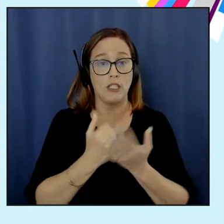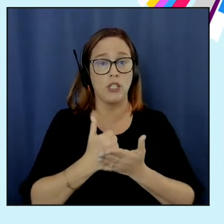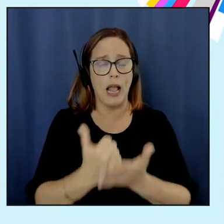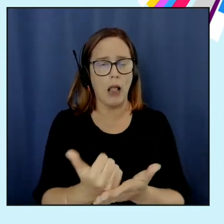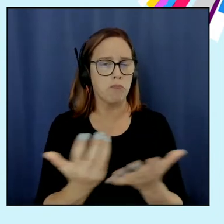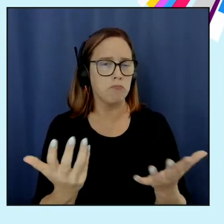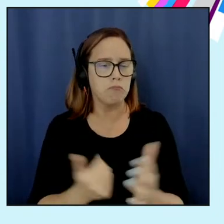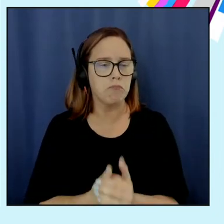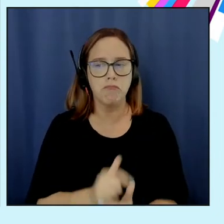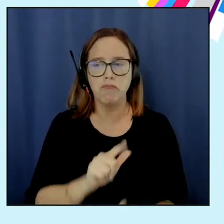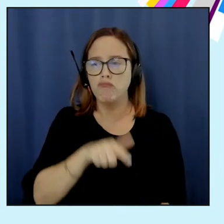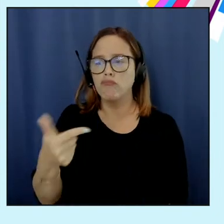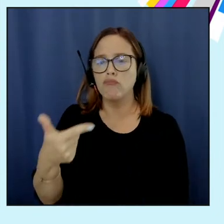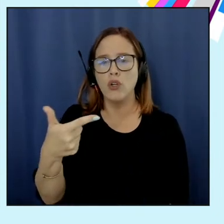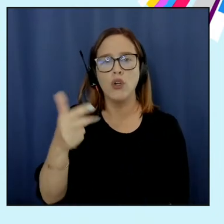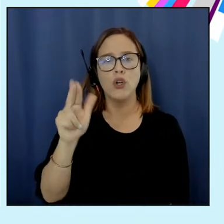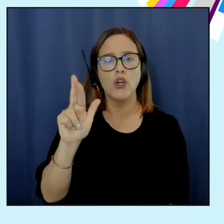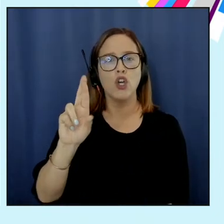this one.